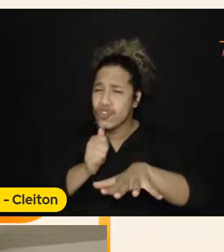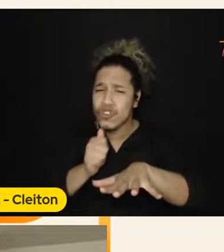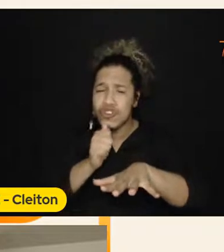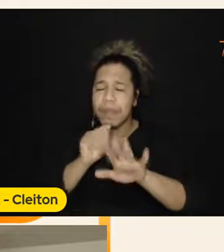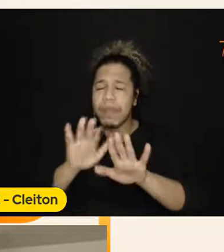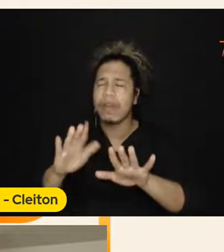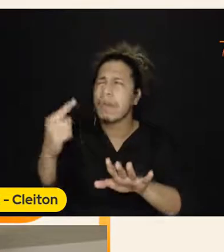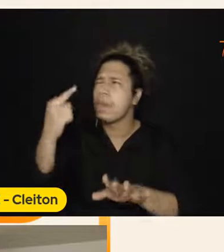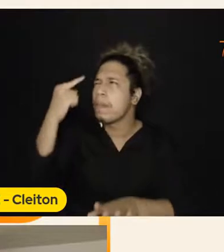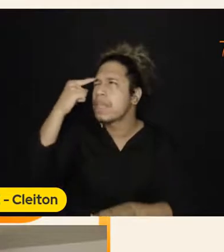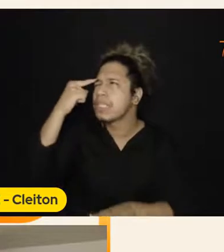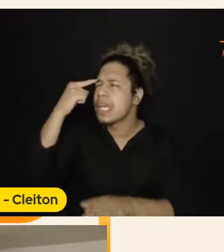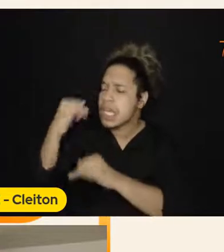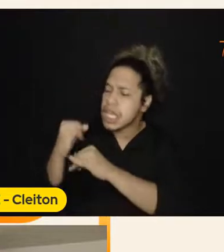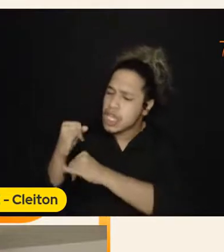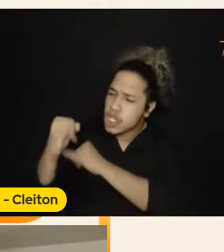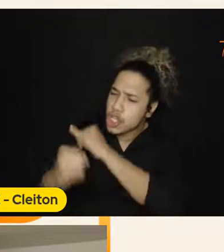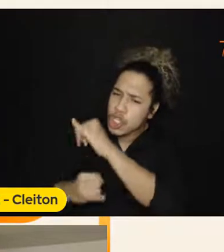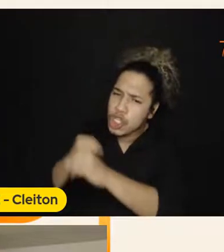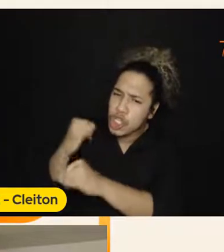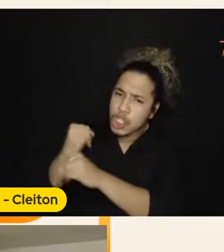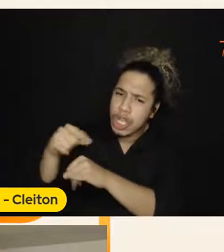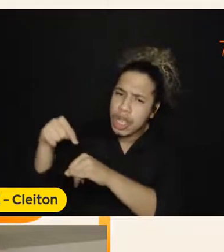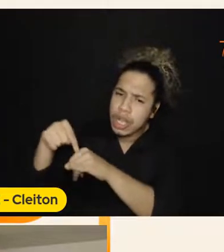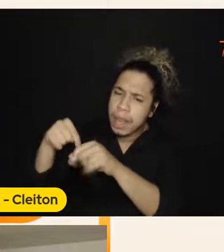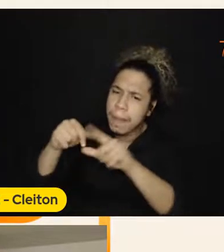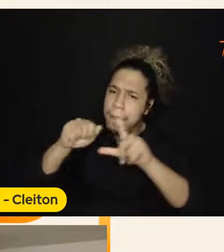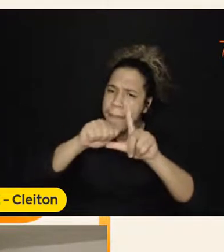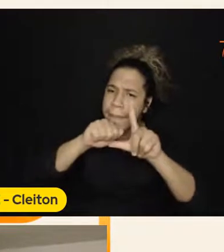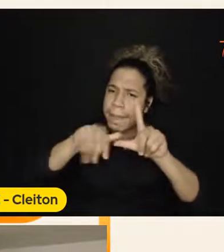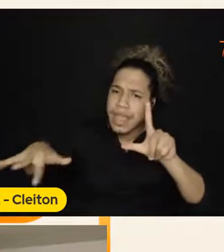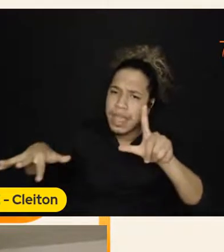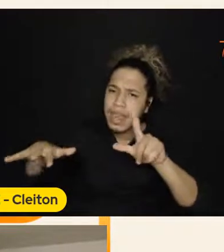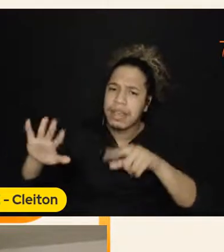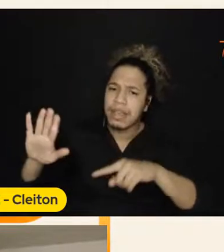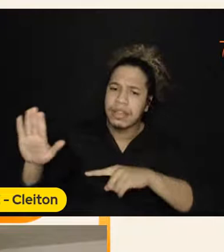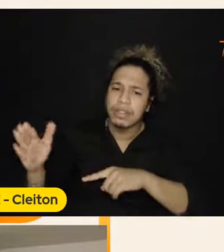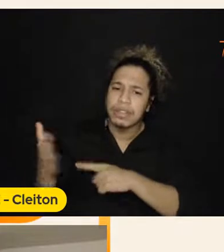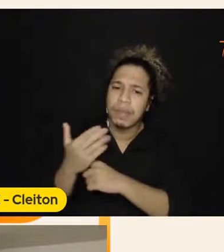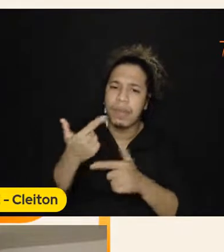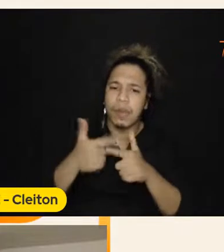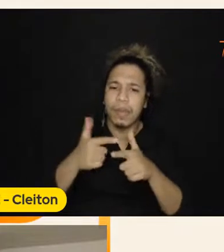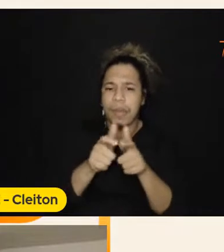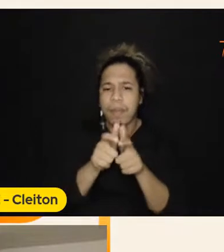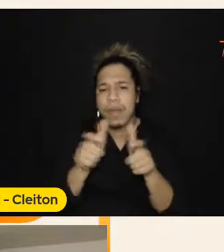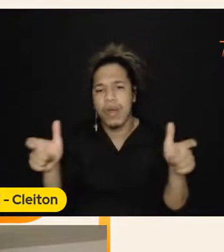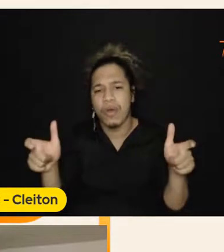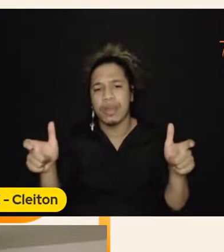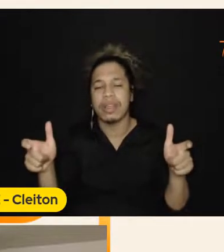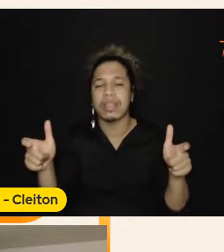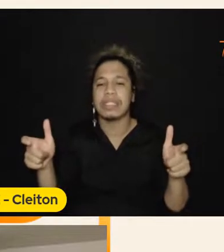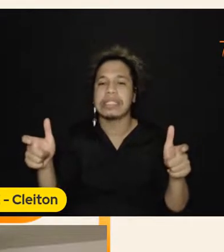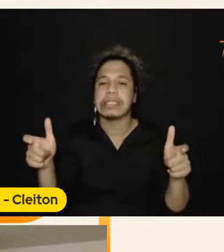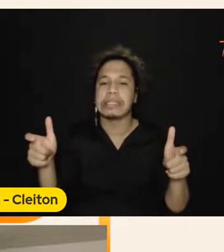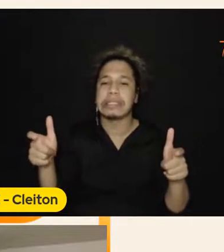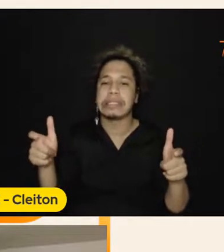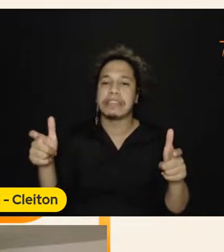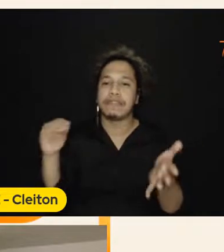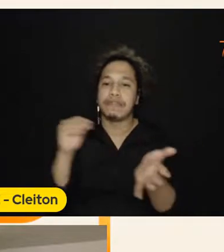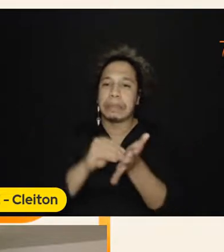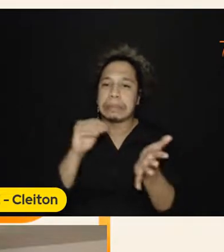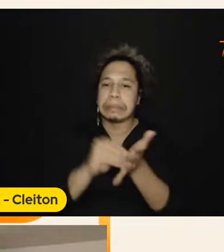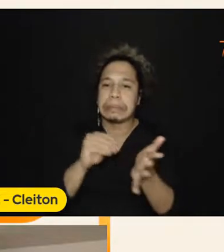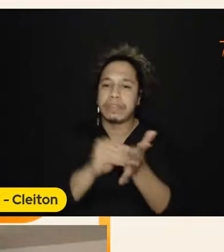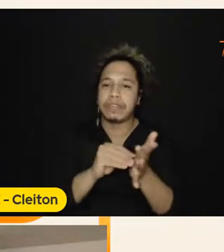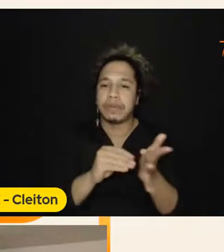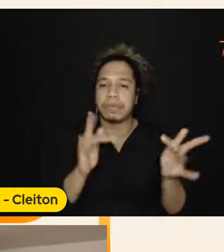the internet, media as they saw as the solution to many of our problems, of this gap that exists in the world, would